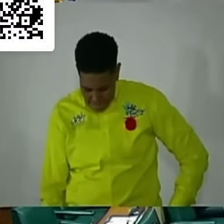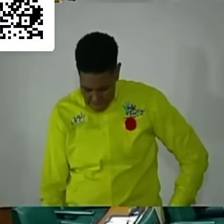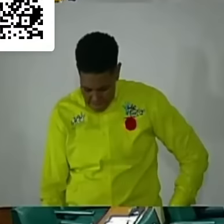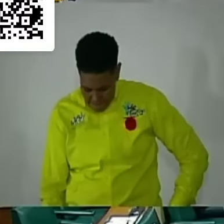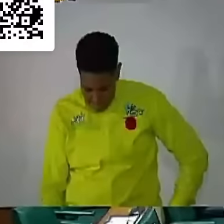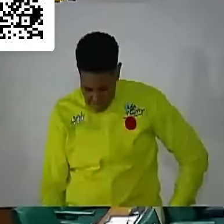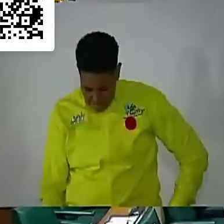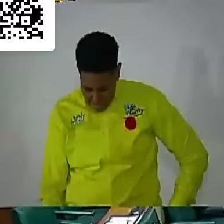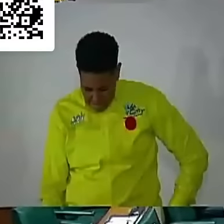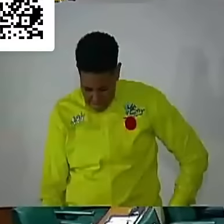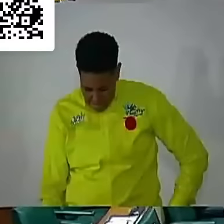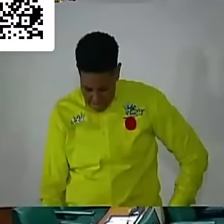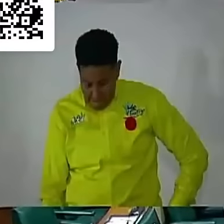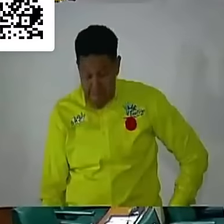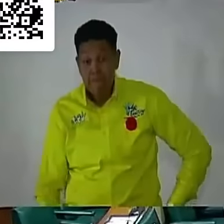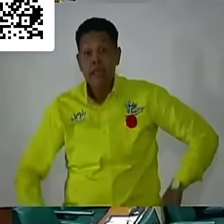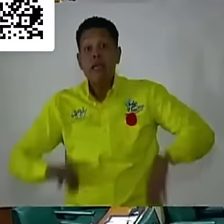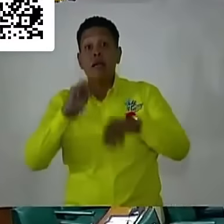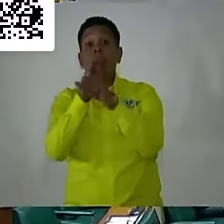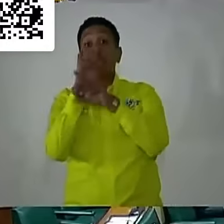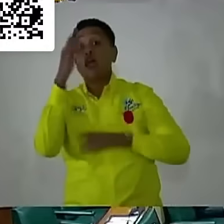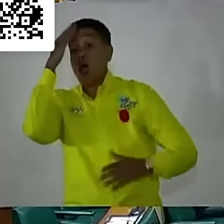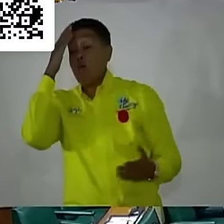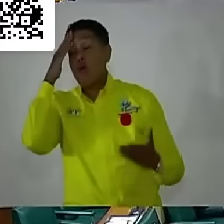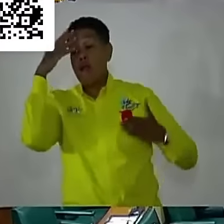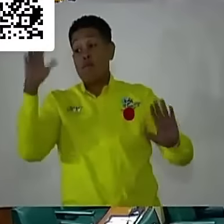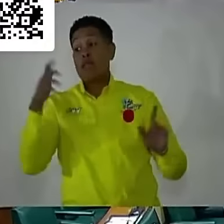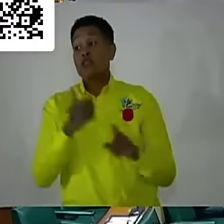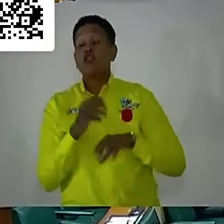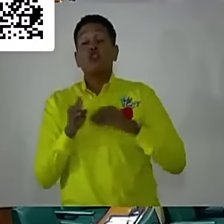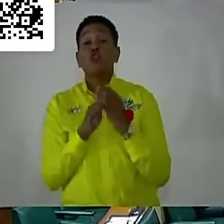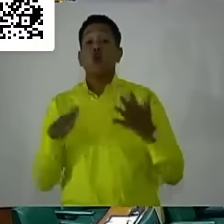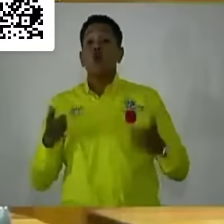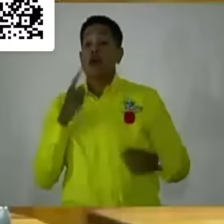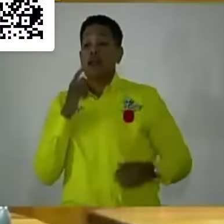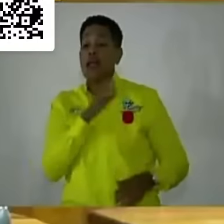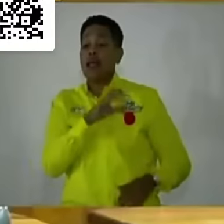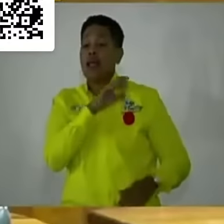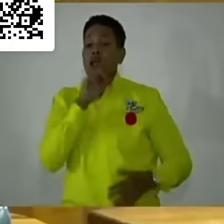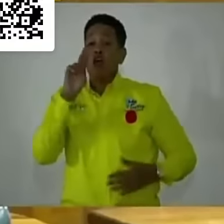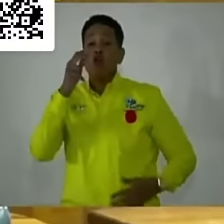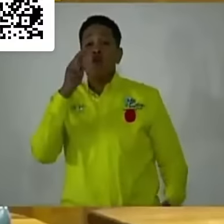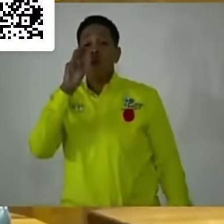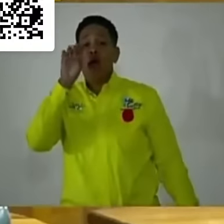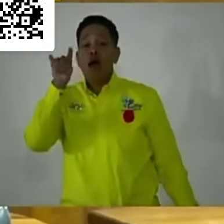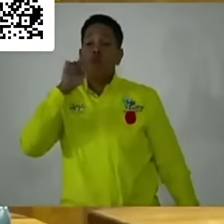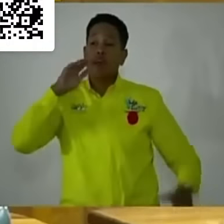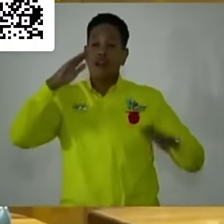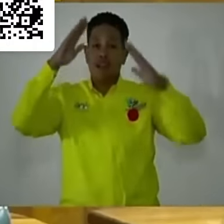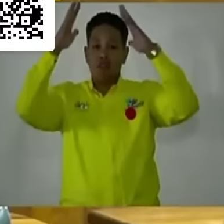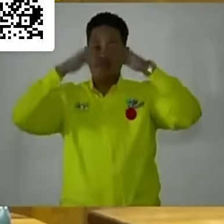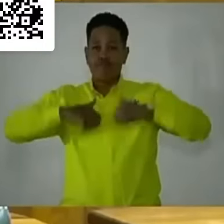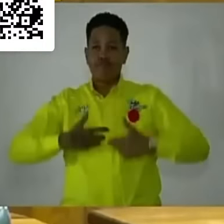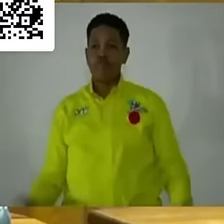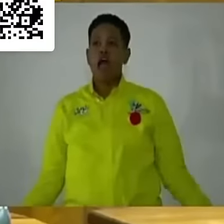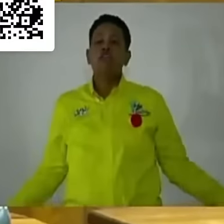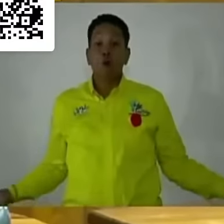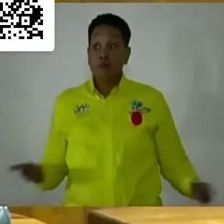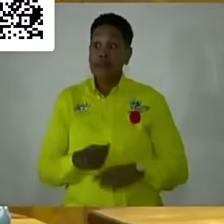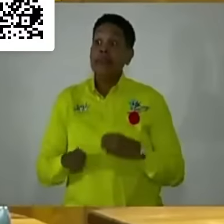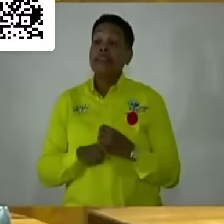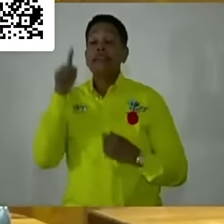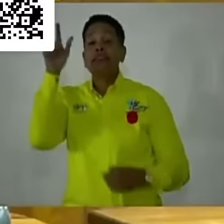Okay. Minister, are you aware that the clinic at Roehampton is flat? The one